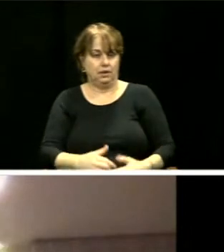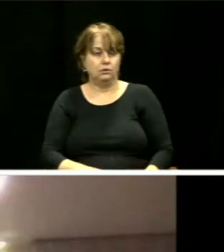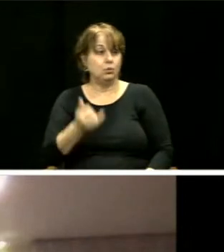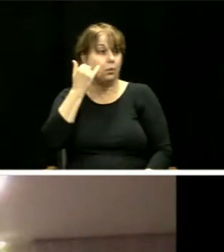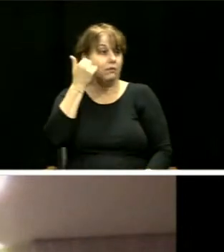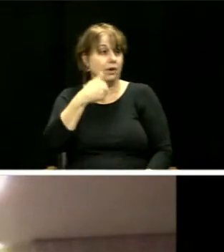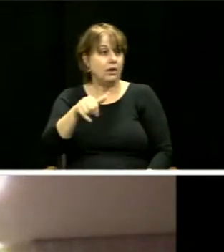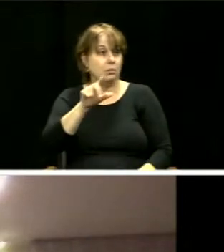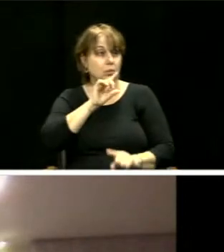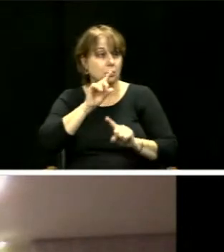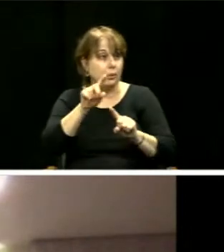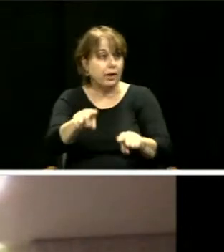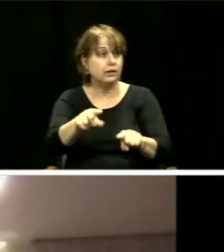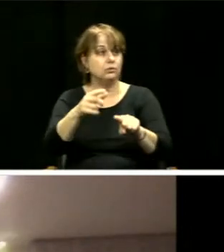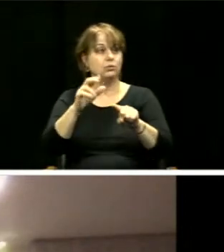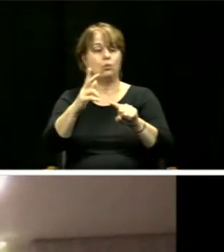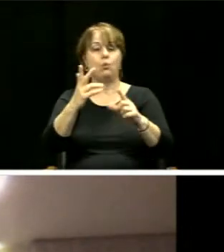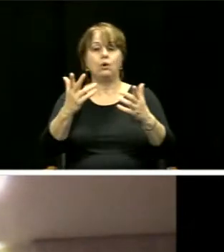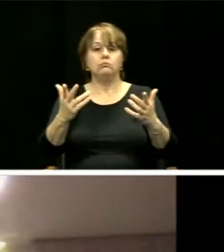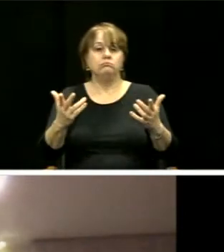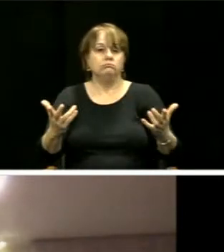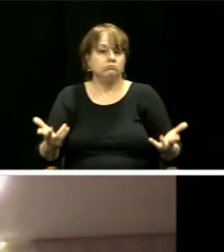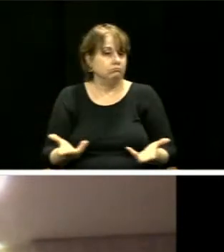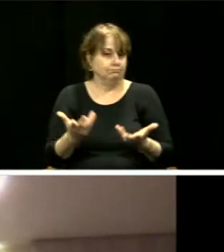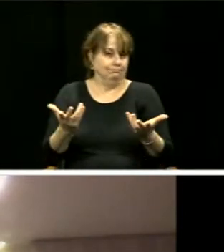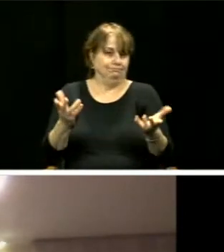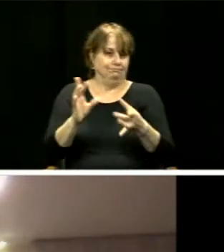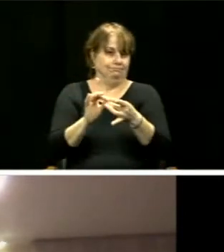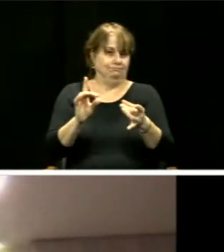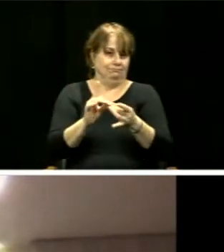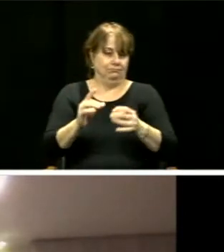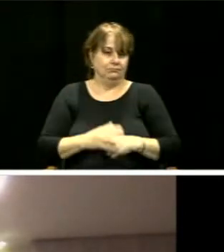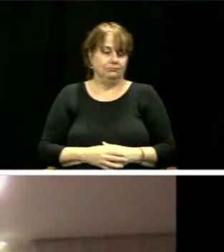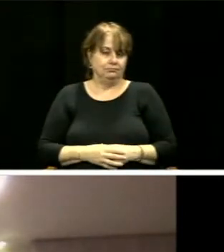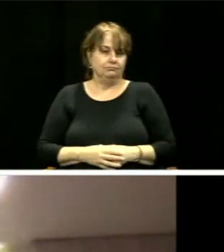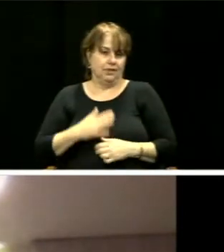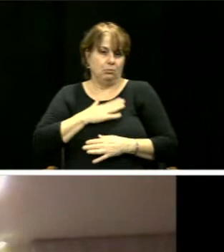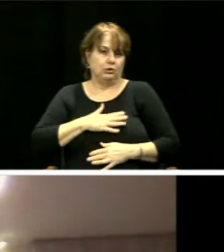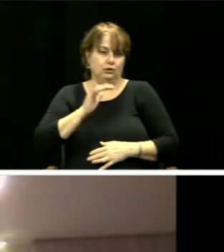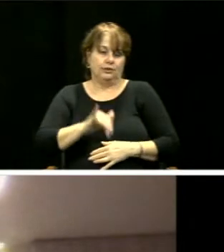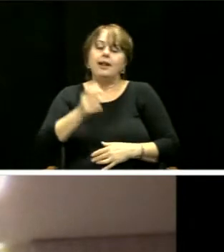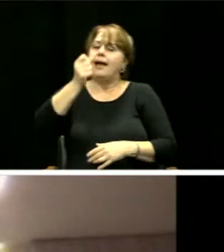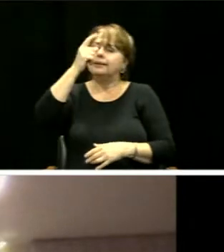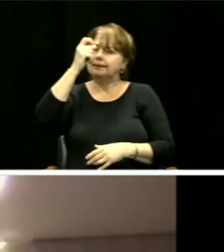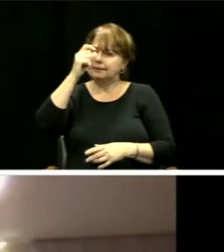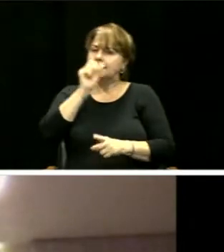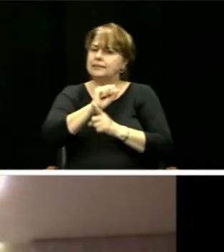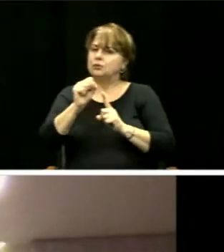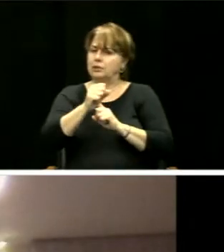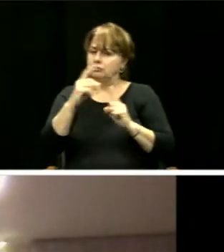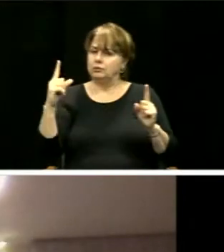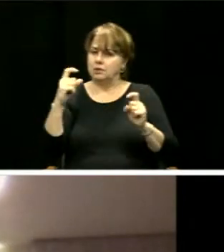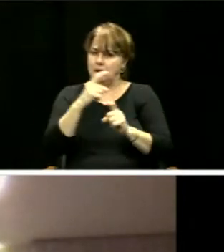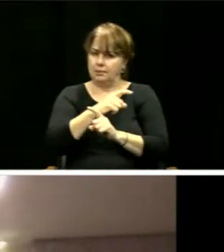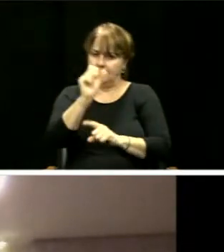to, to reply, I would appreciate it. If not, I understand it is a complicated situation. Thank you.